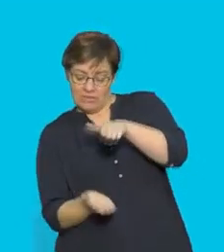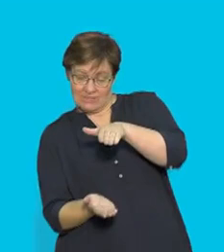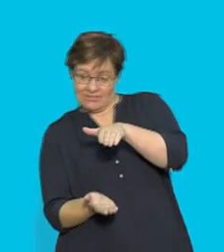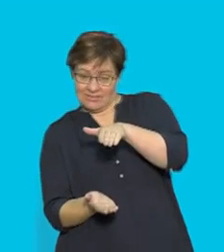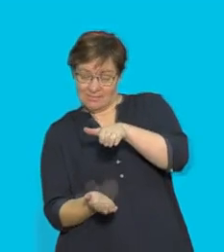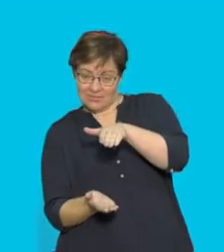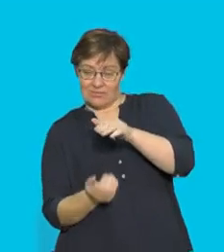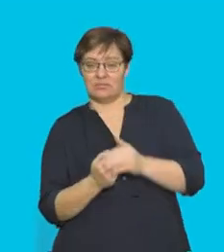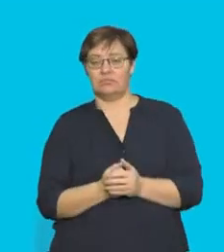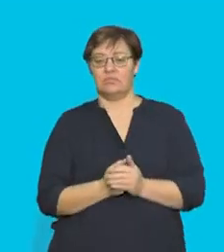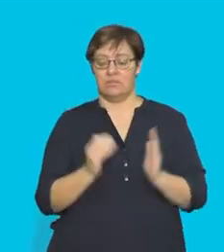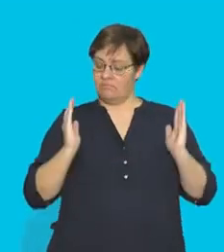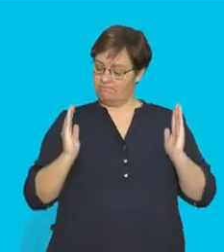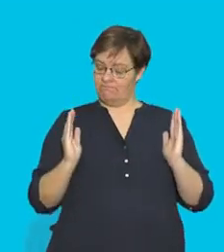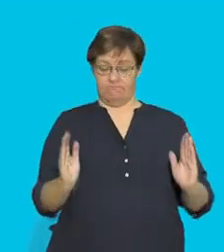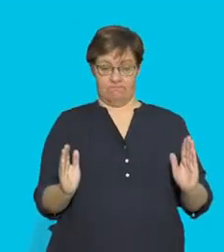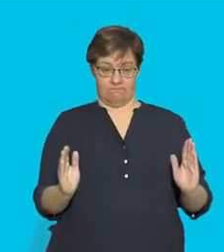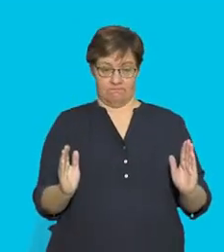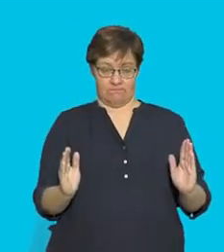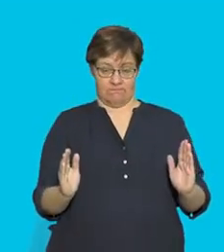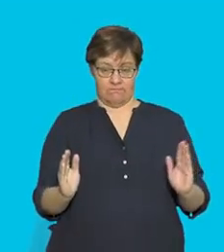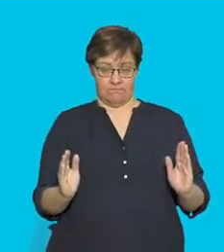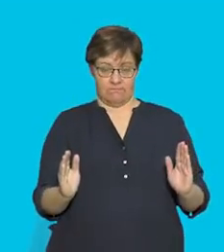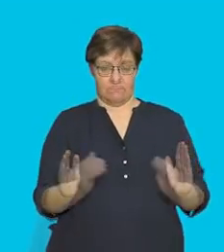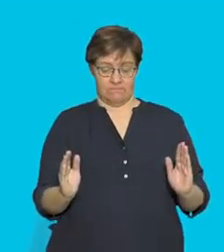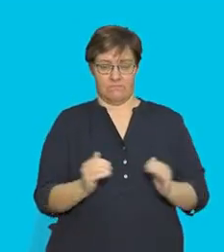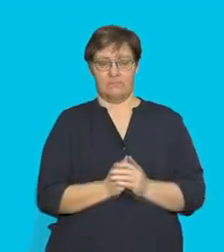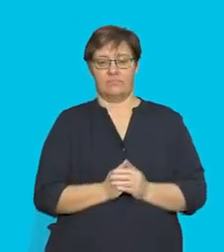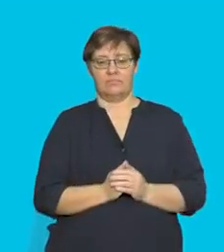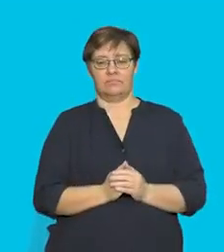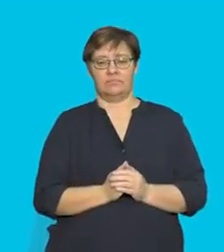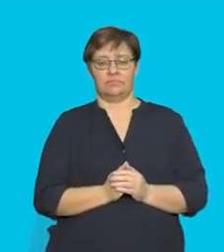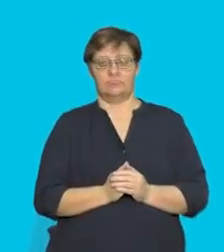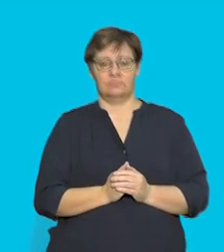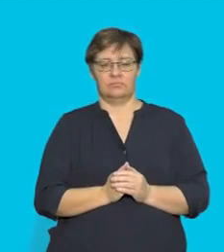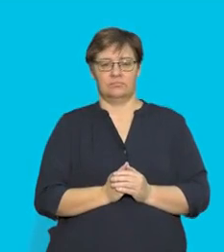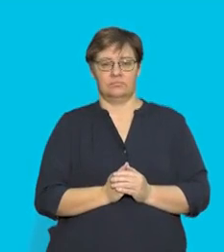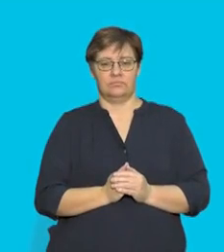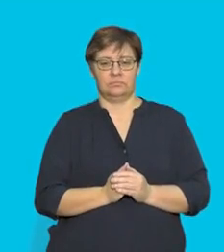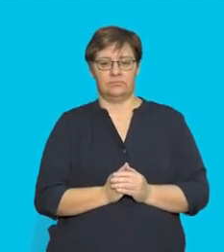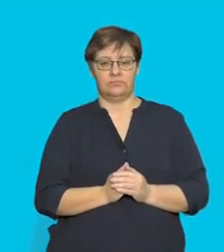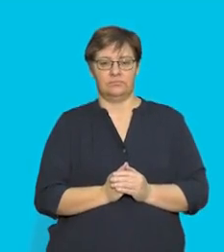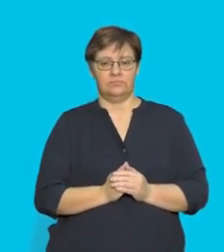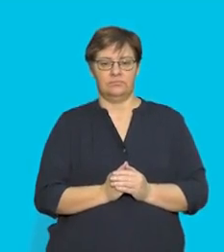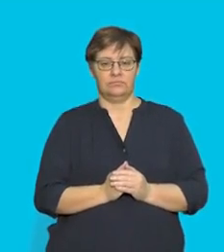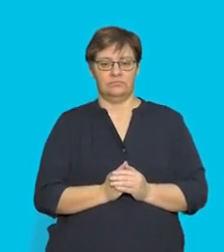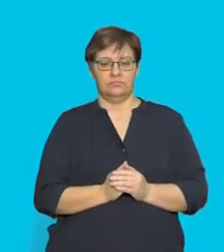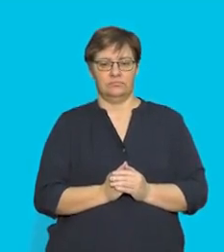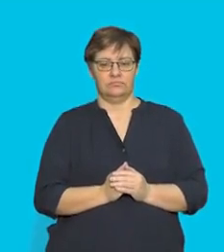bottom are both horizontal planes, and then we have two more planes. That's the one on the right, and this one